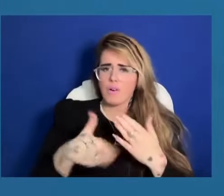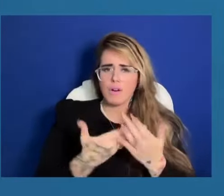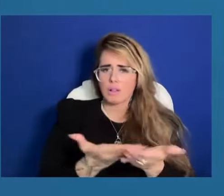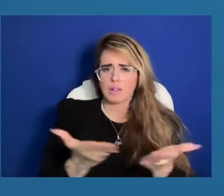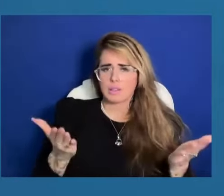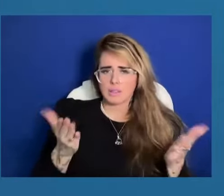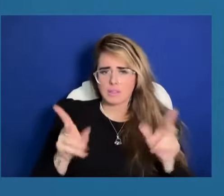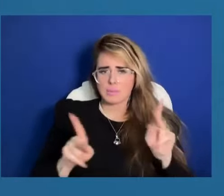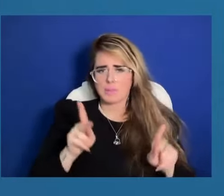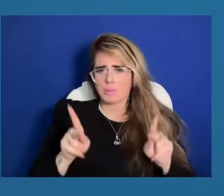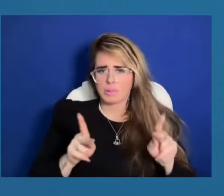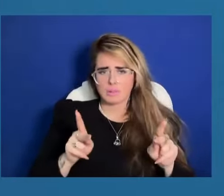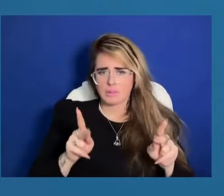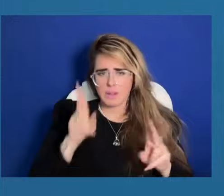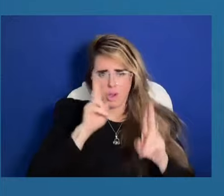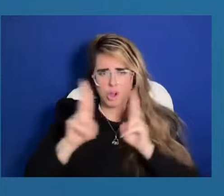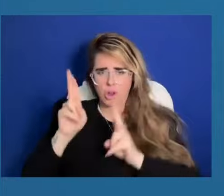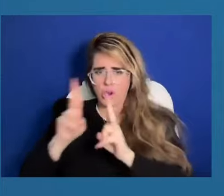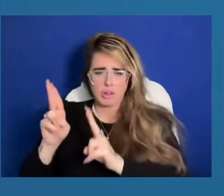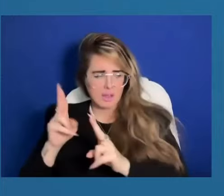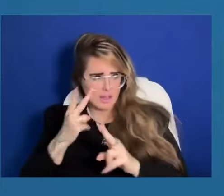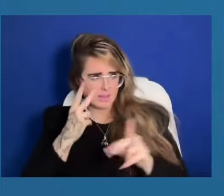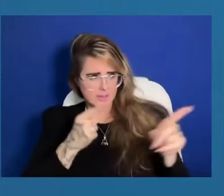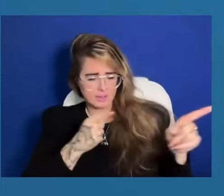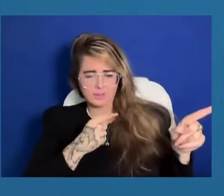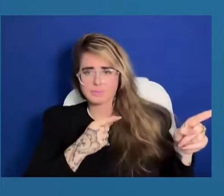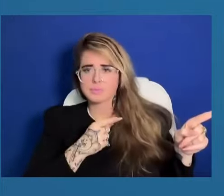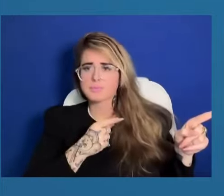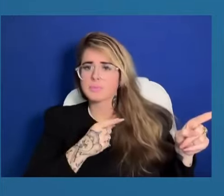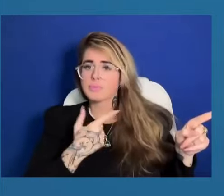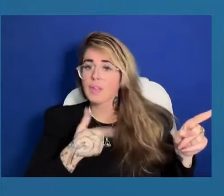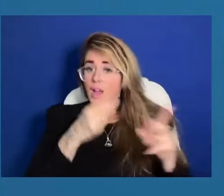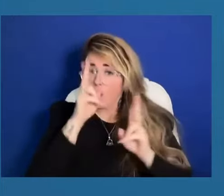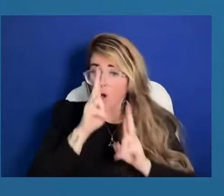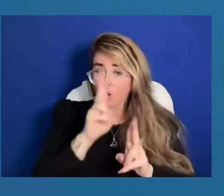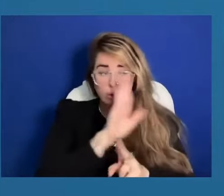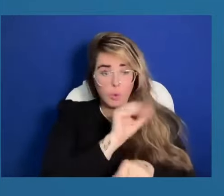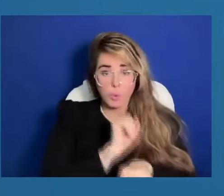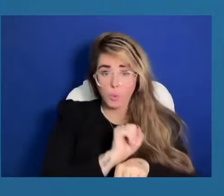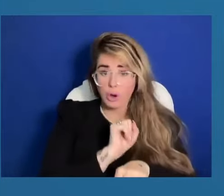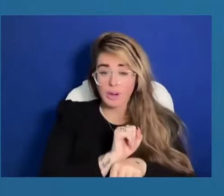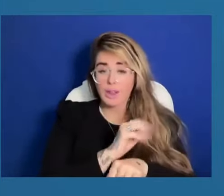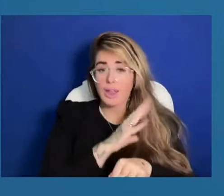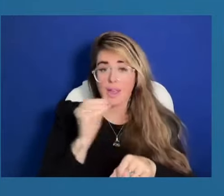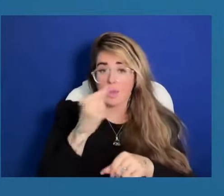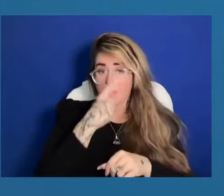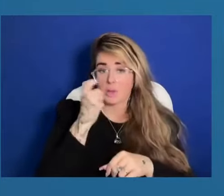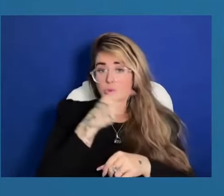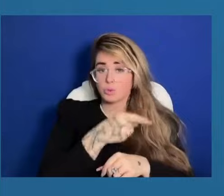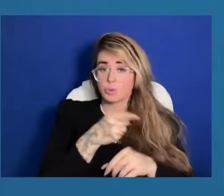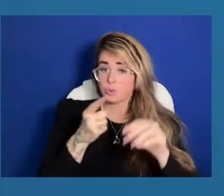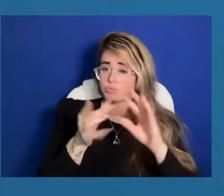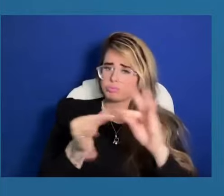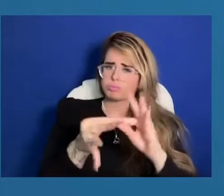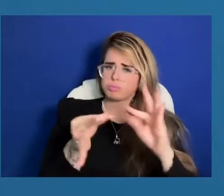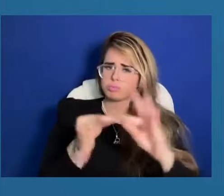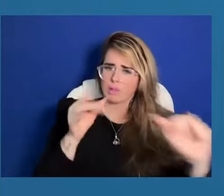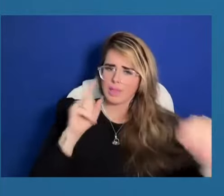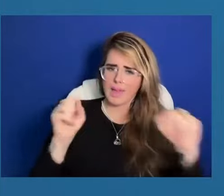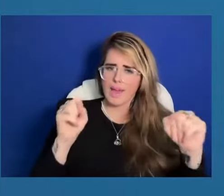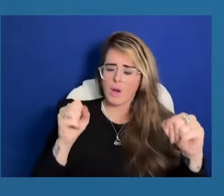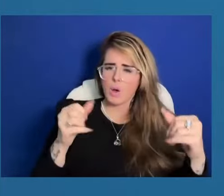saw there she is over there. I honor the work that you do, and because you spoke so loudly and so